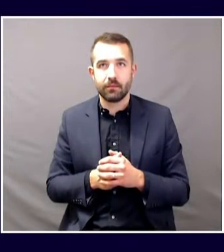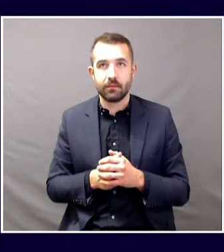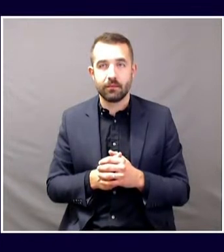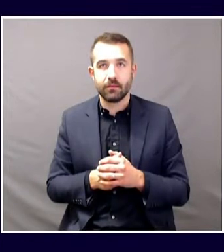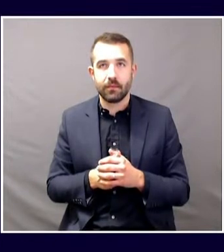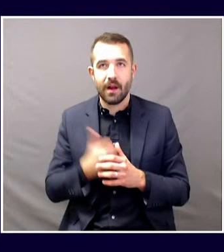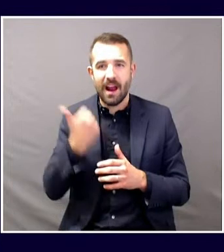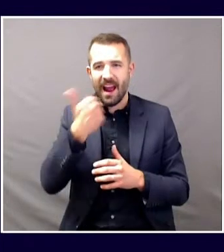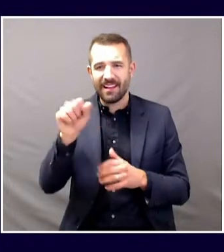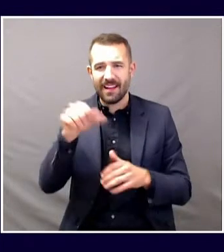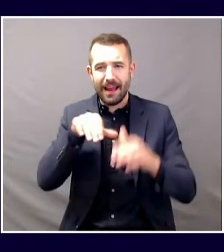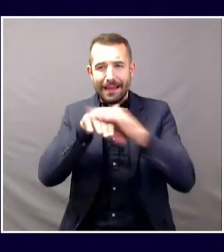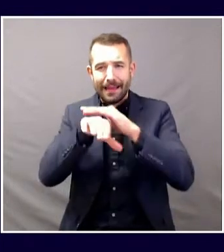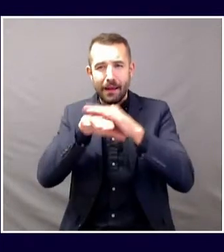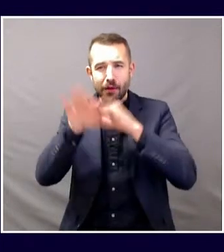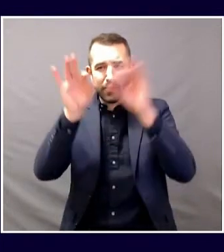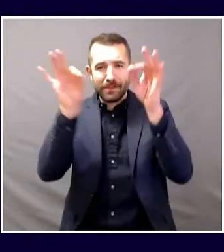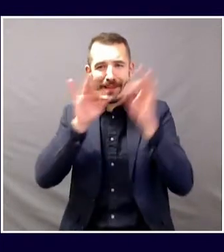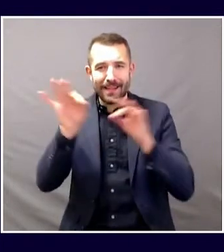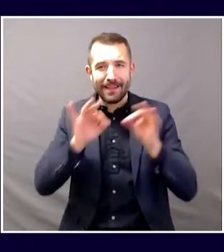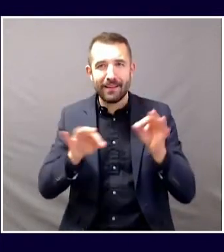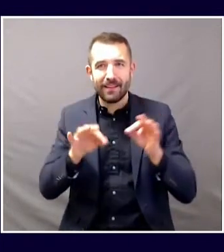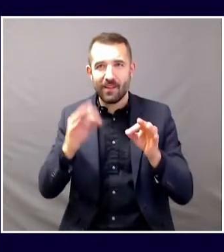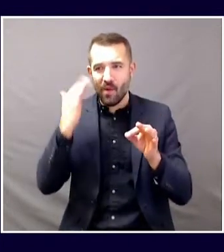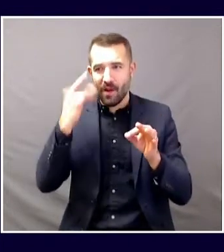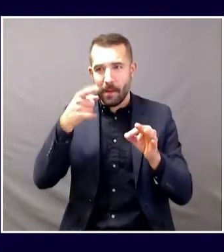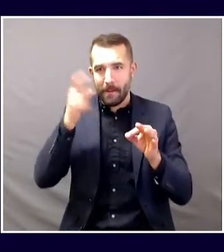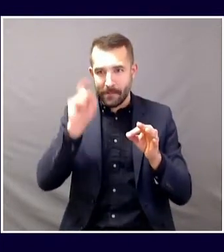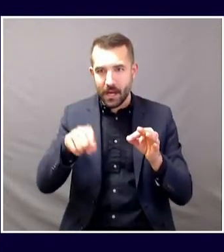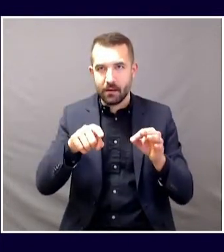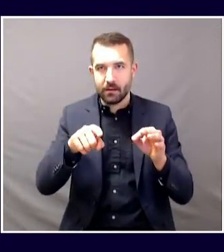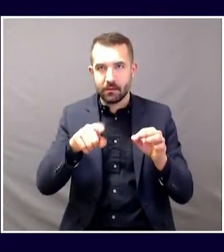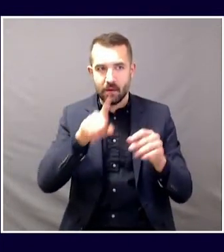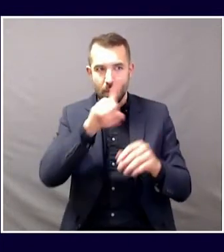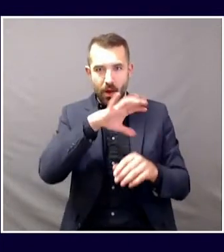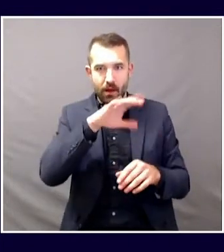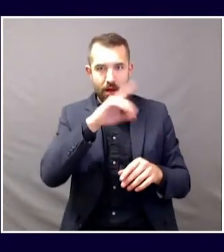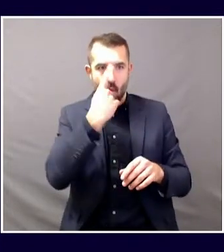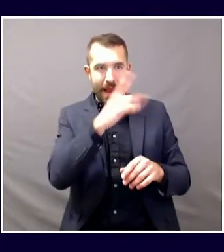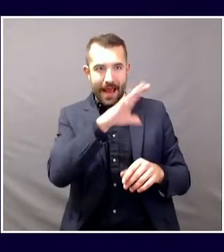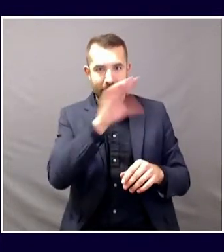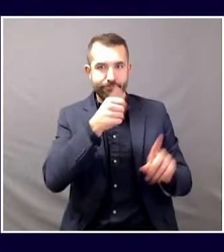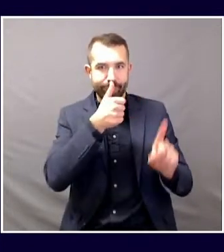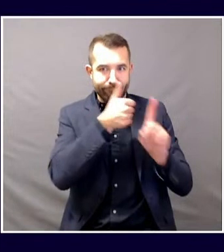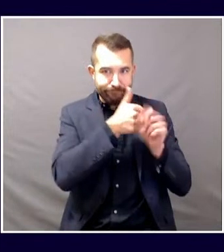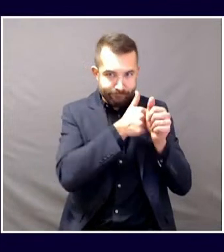why you have to get A and A, not A and B? Yep.